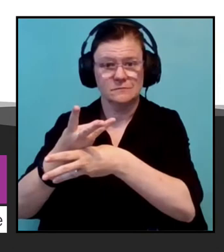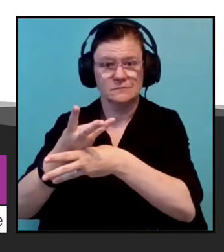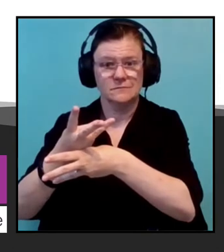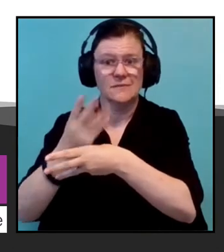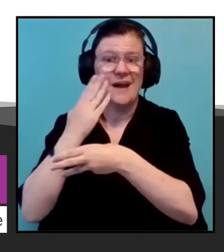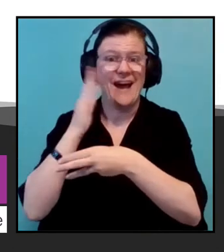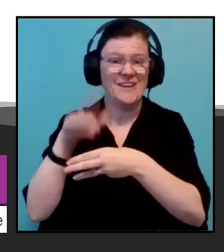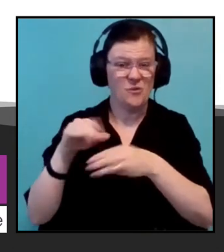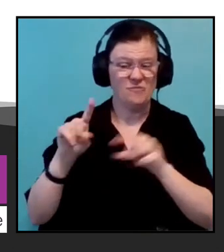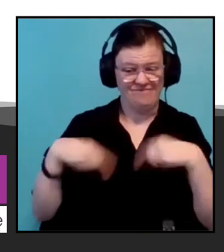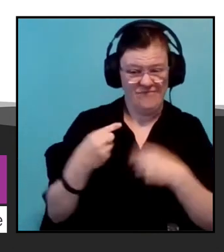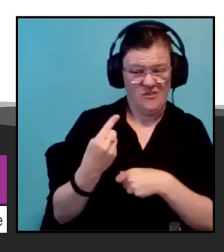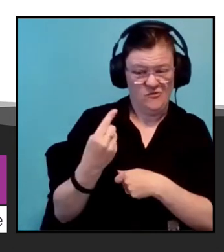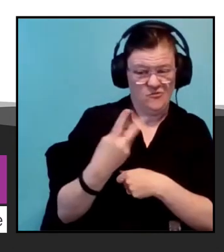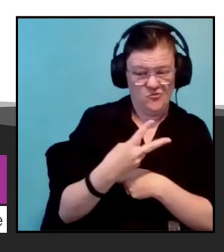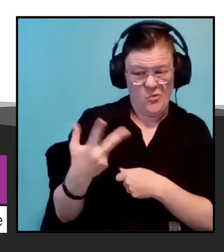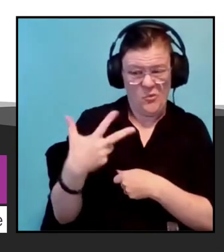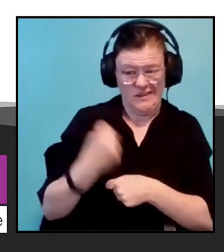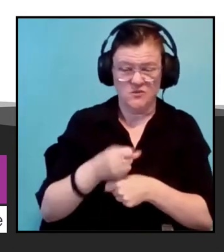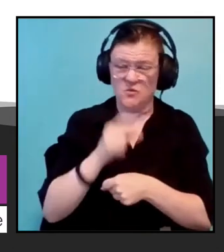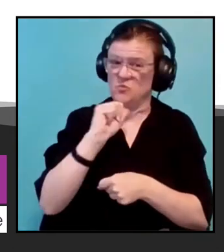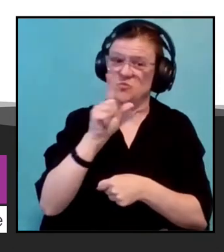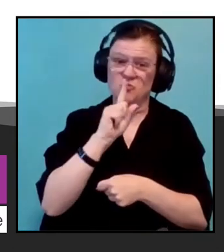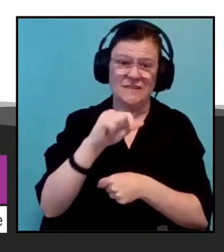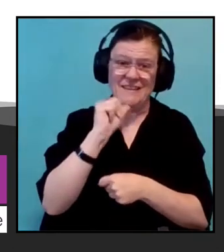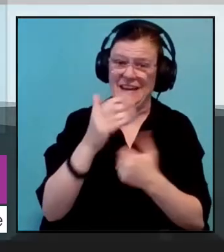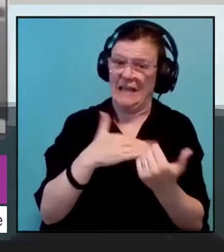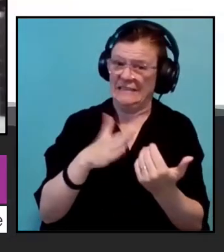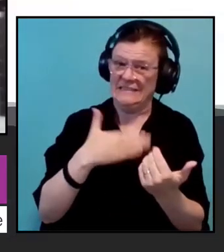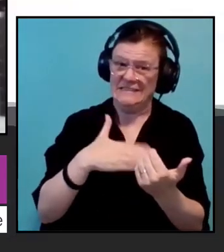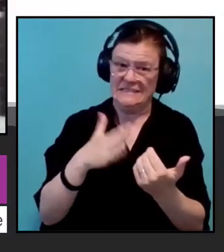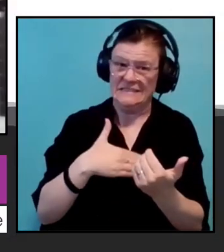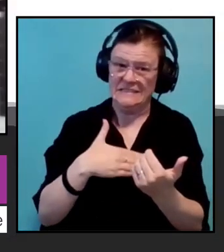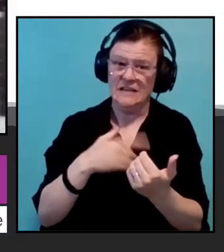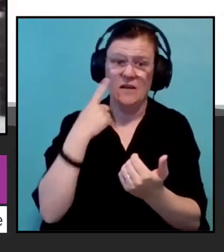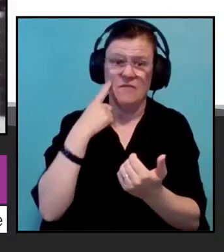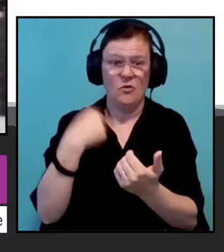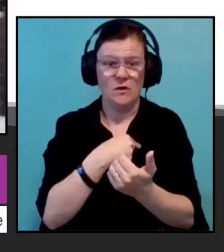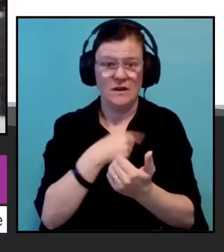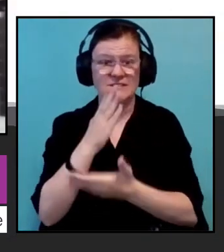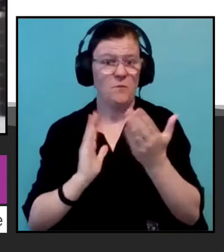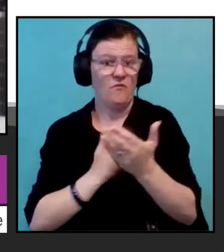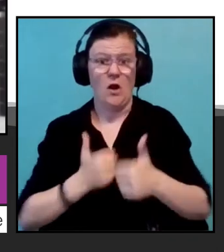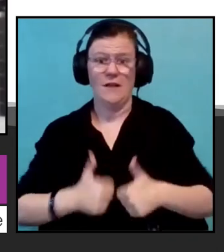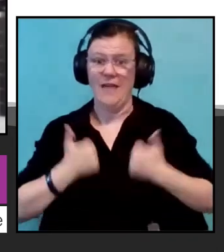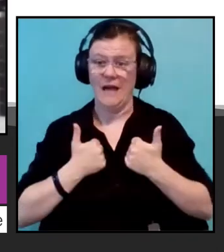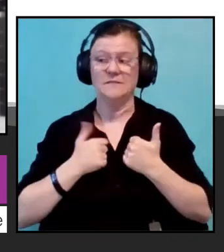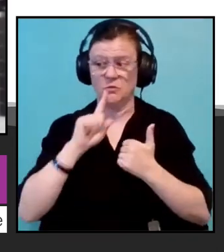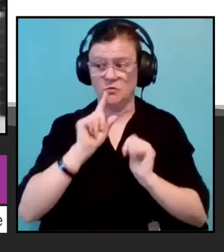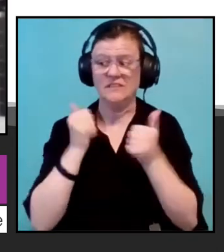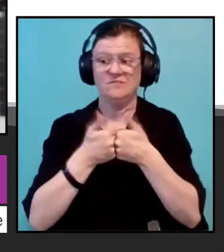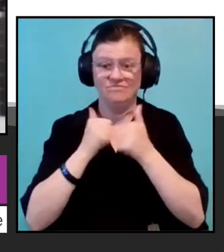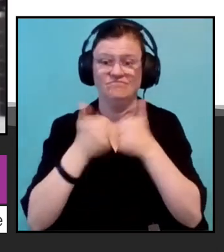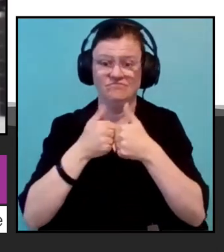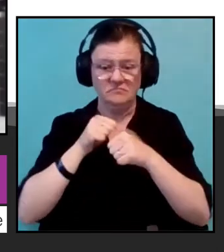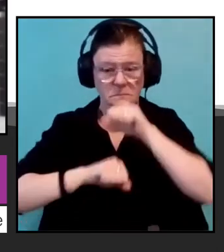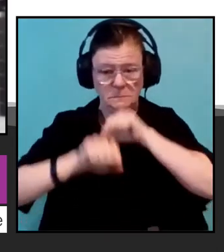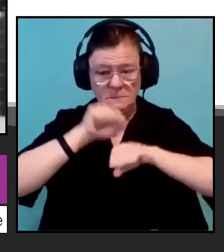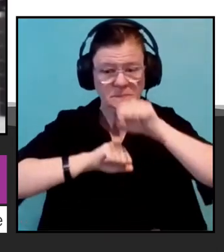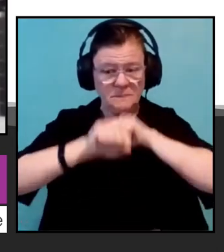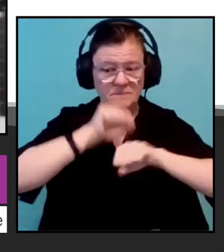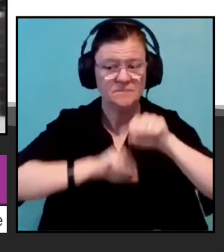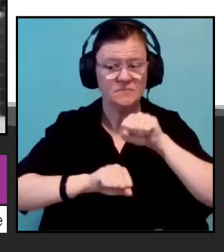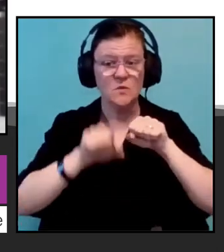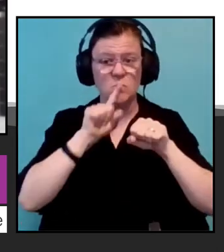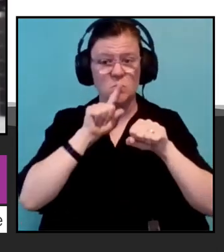rough couple of years for all of us. And for many of us, it's been like that for our entire lives. So it's really important that you have